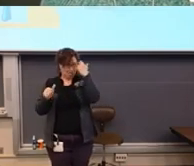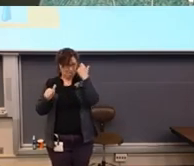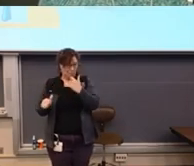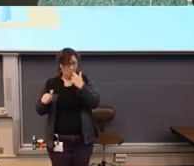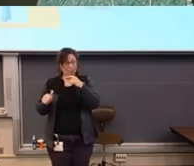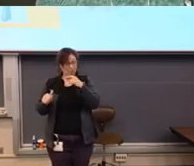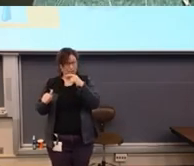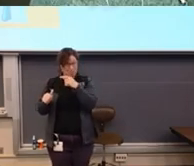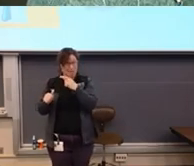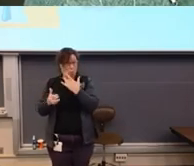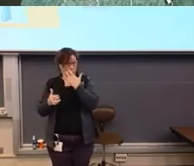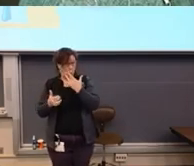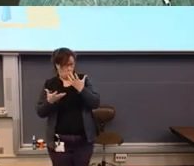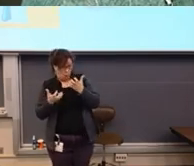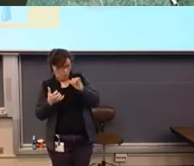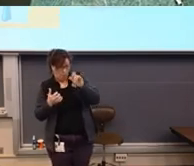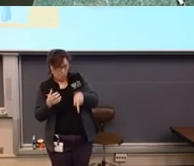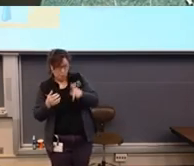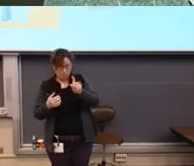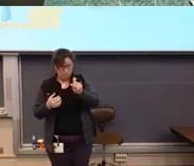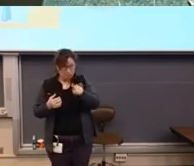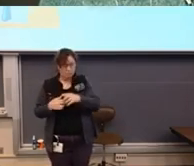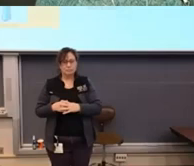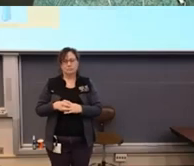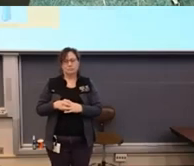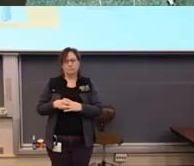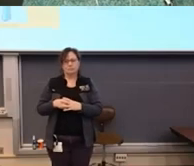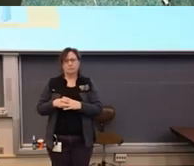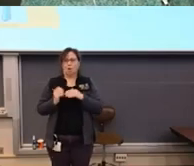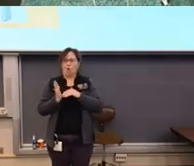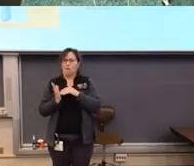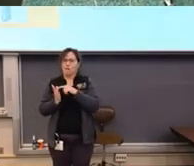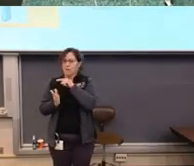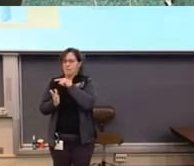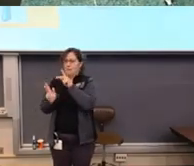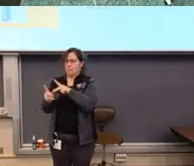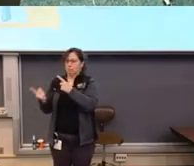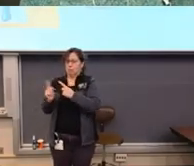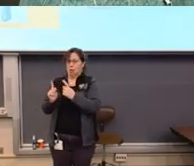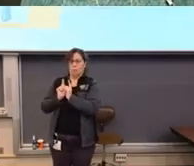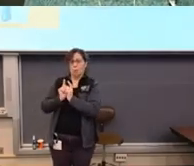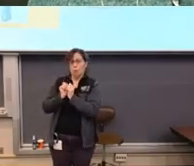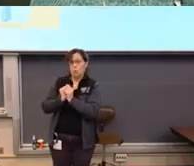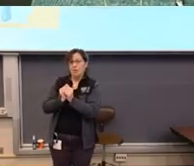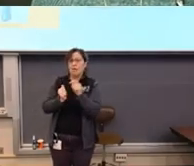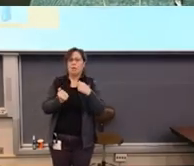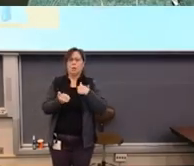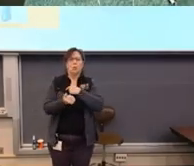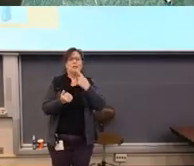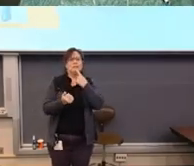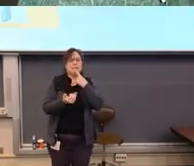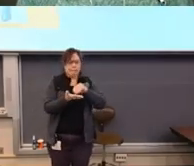roles. We often put the person who comes to the appointment listed as the